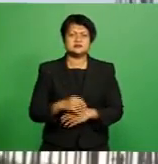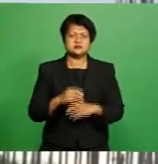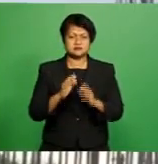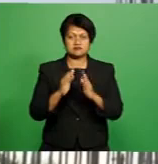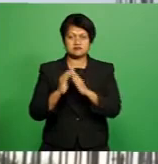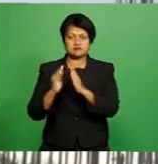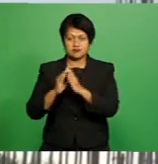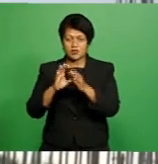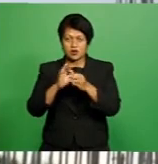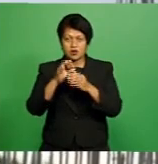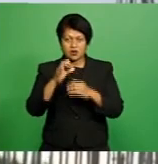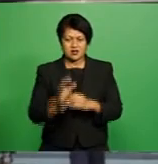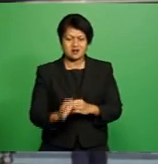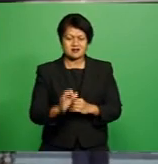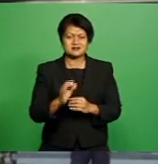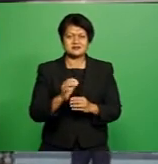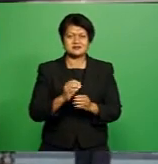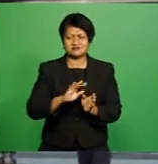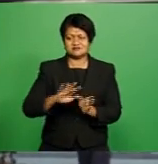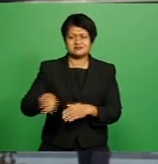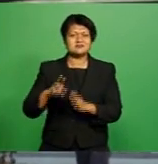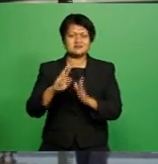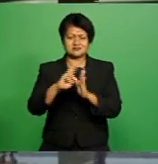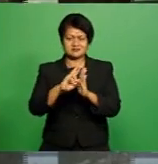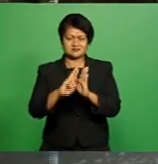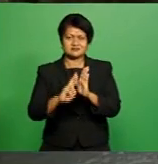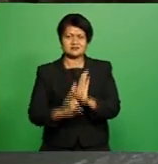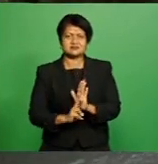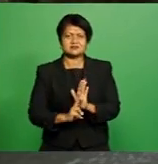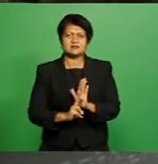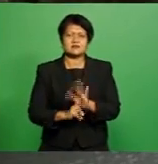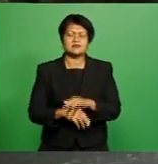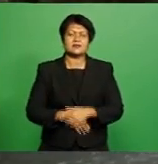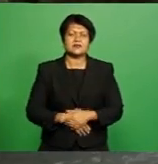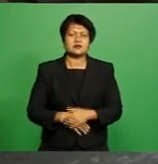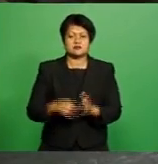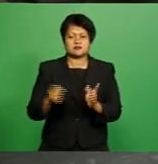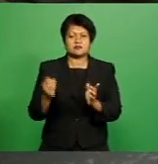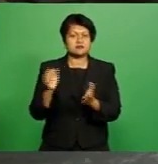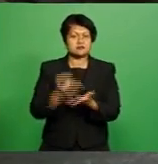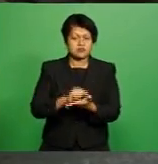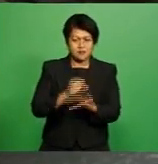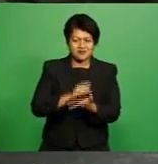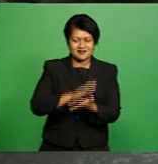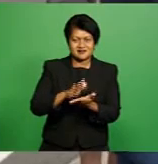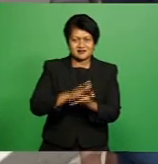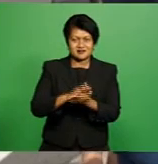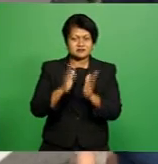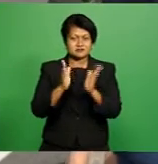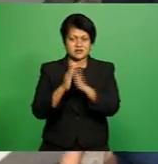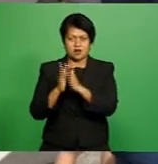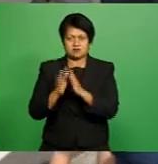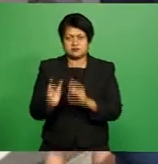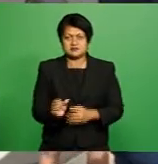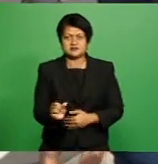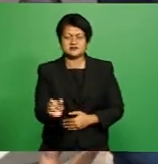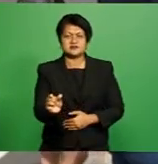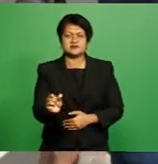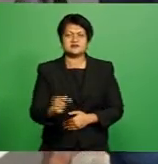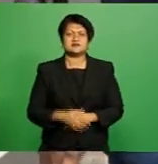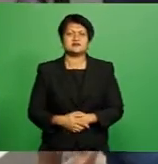Residential homeowners disregard building code. And major cleanup at Nambukolo Creek.